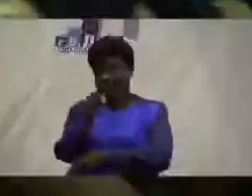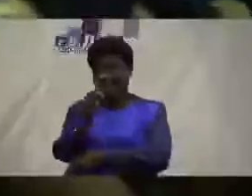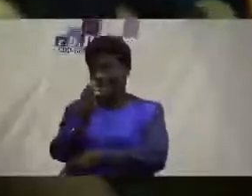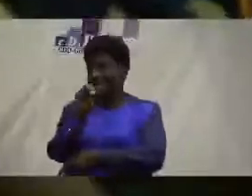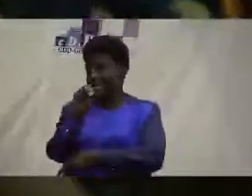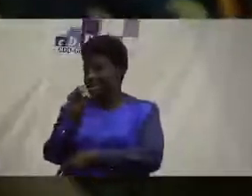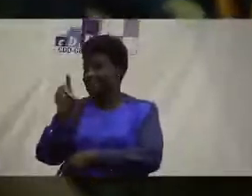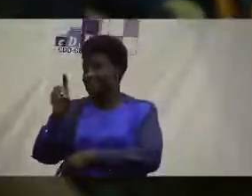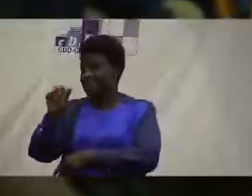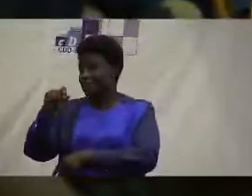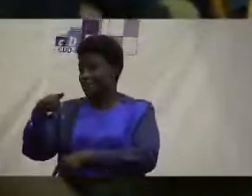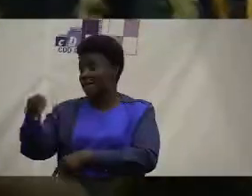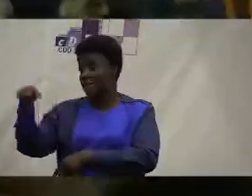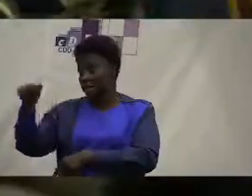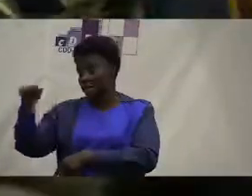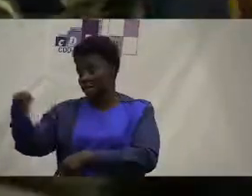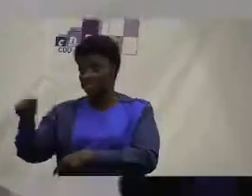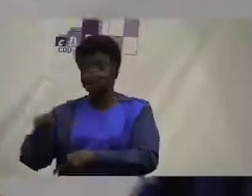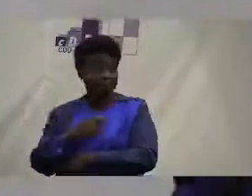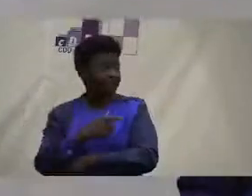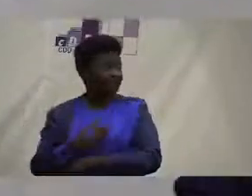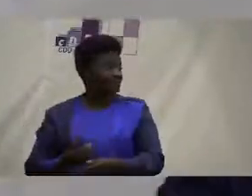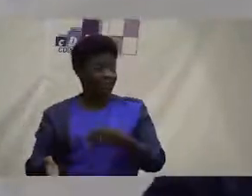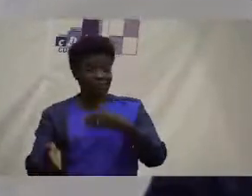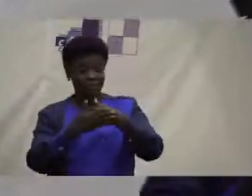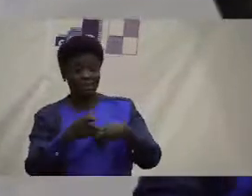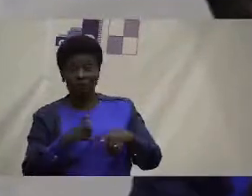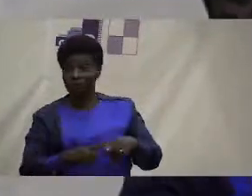So taking some comments, let's go back to Madam